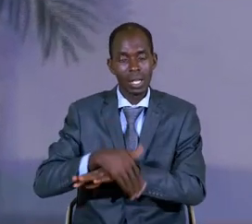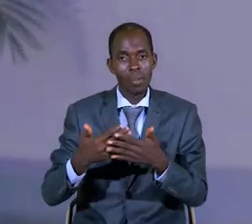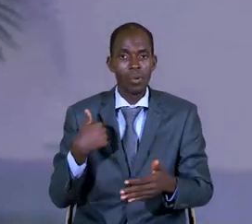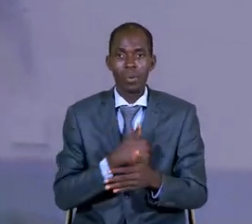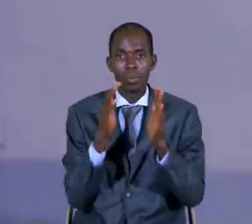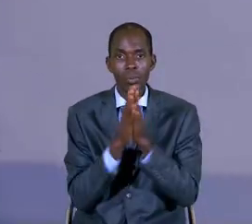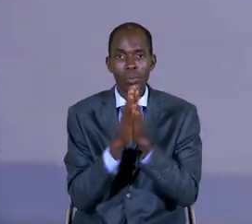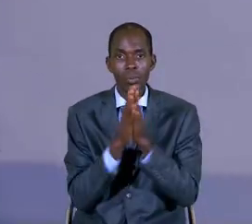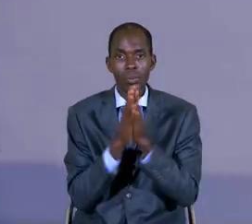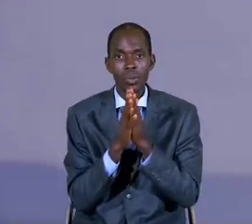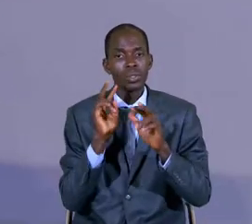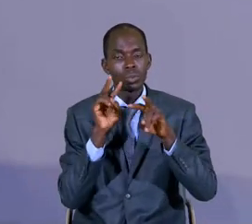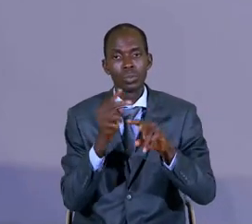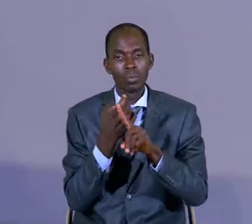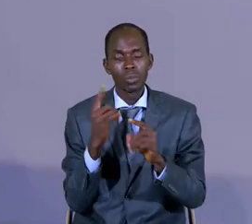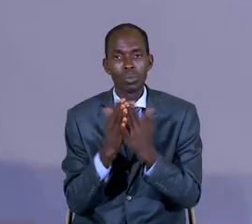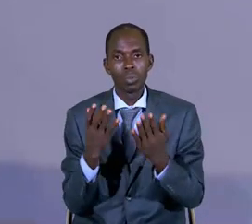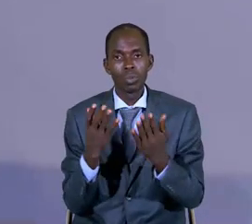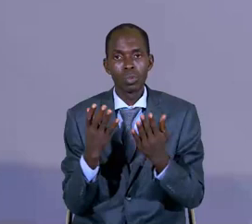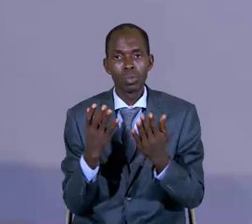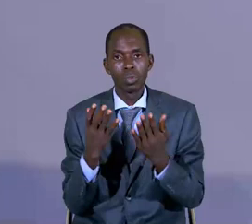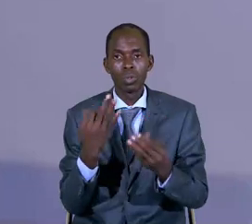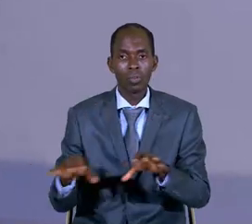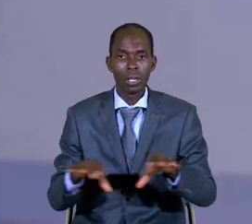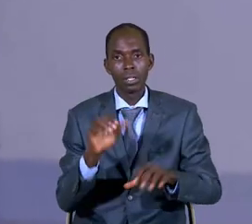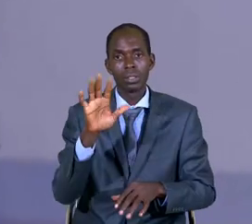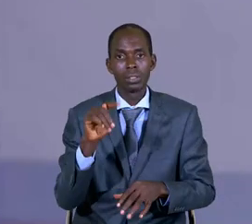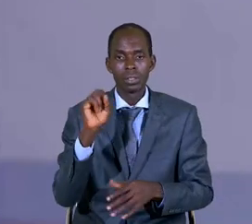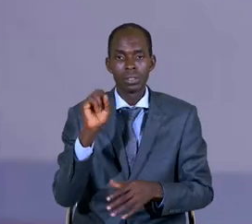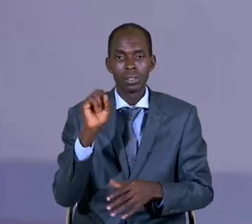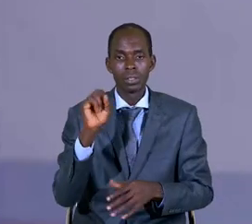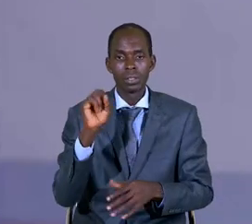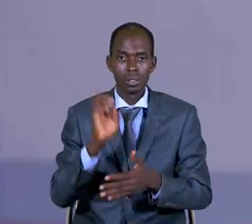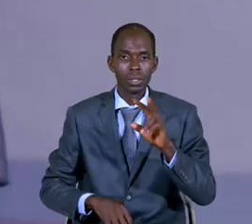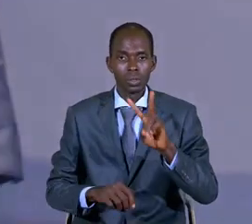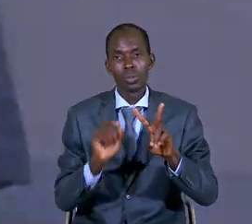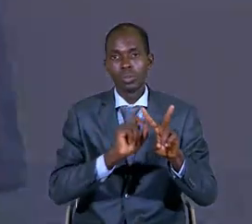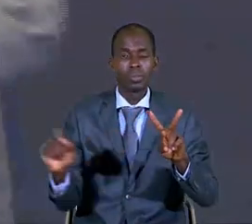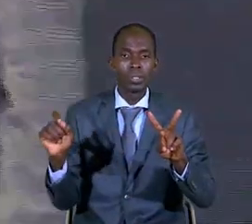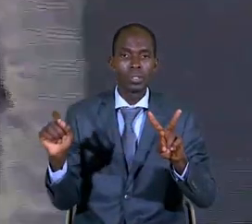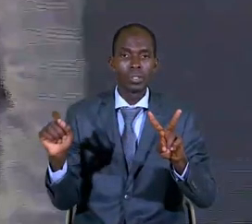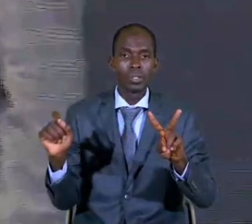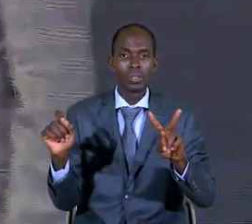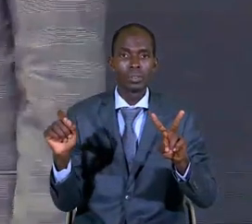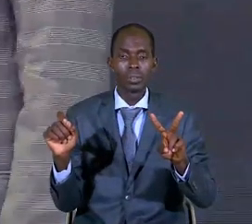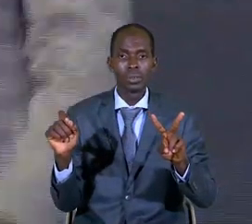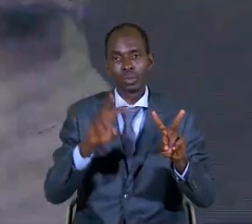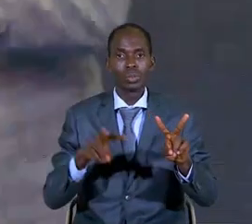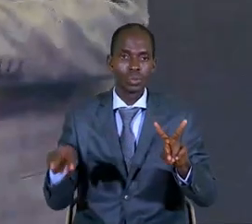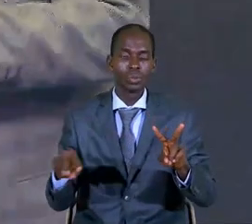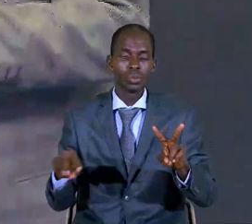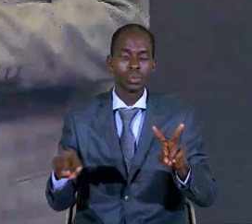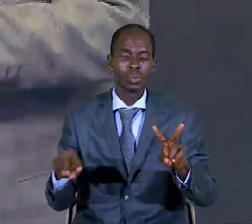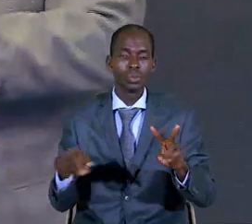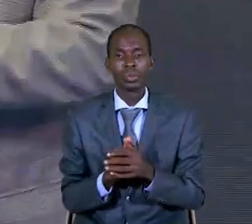at Acts chapter 2, reading from verse 22. Acts chapter 2, reading from verse 22.